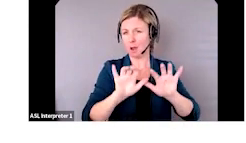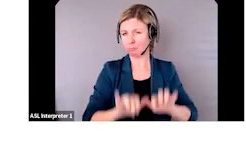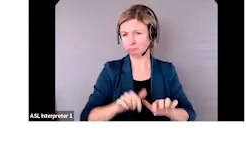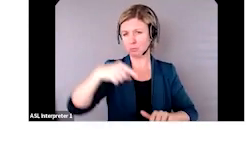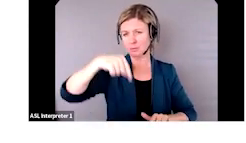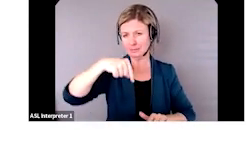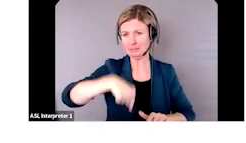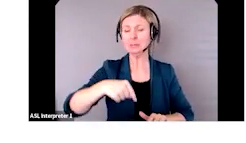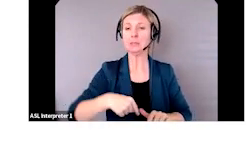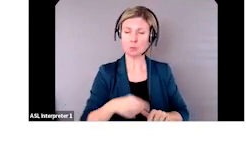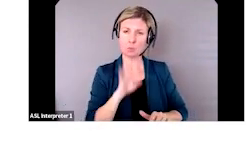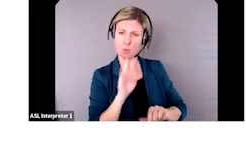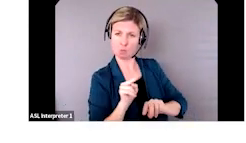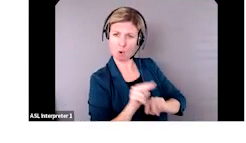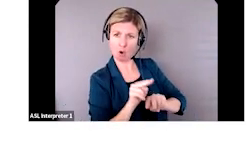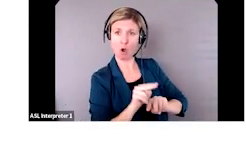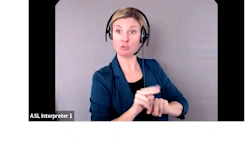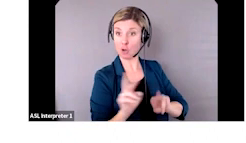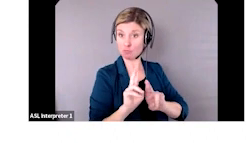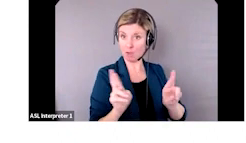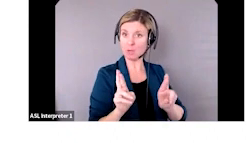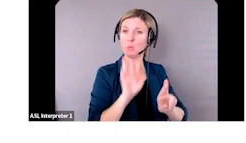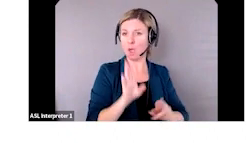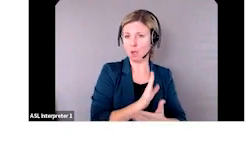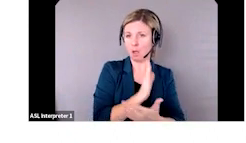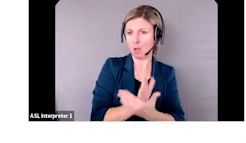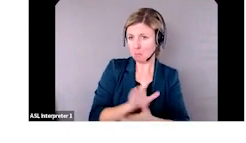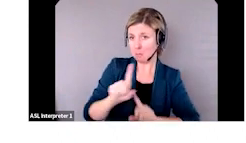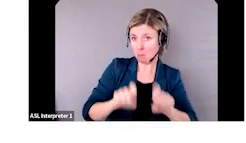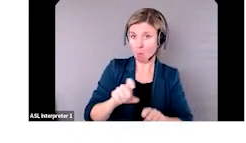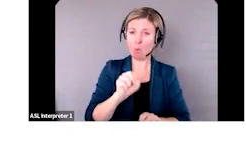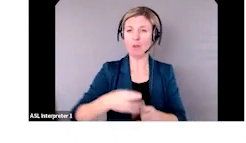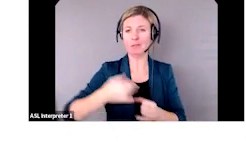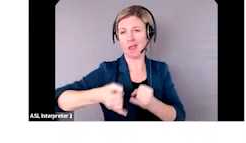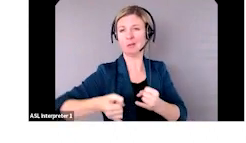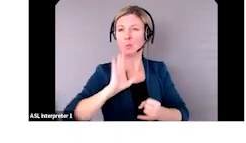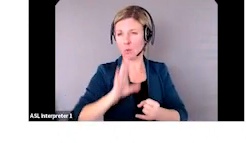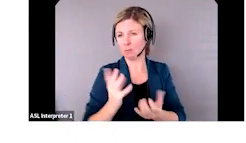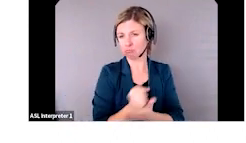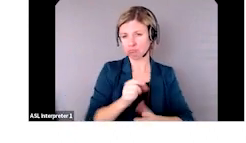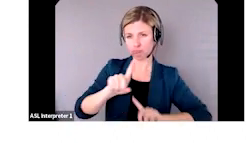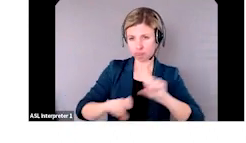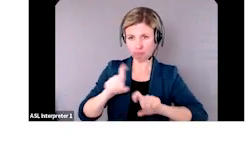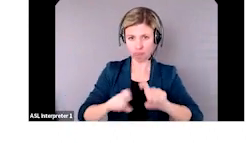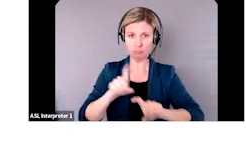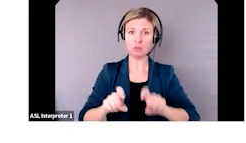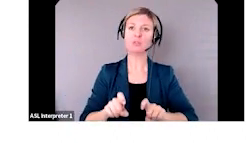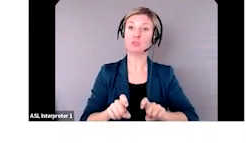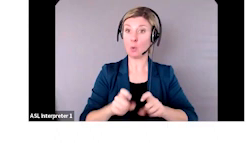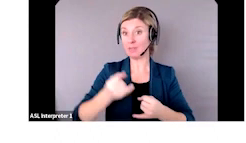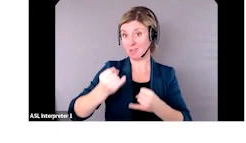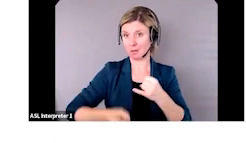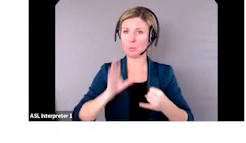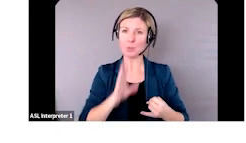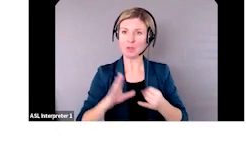appears during the presentation or at the end during the organized question and answer period.